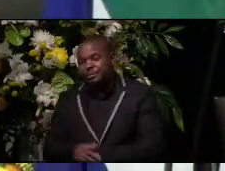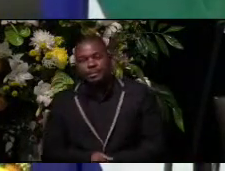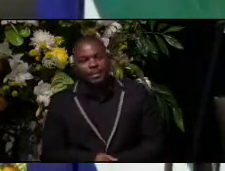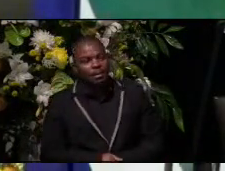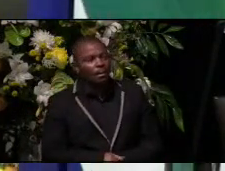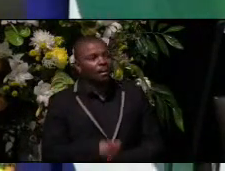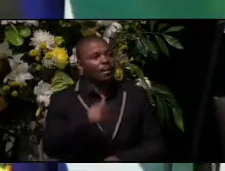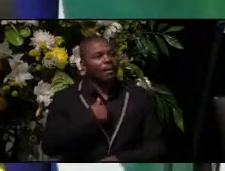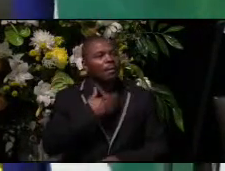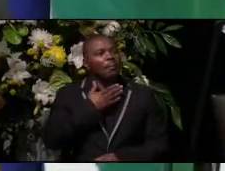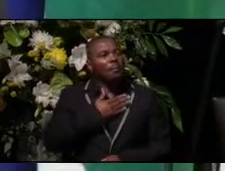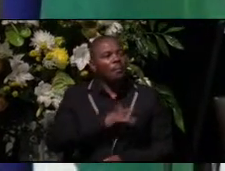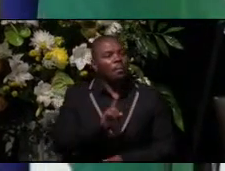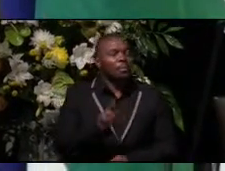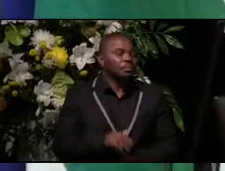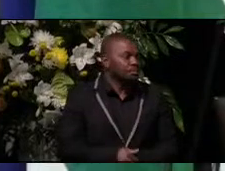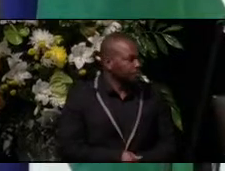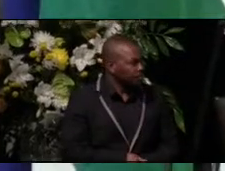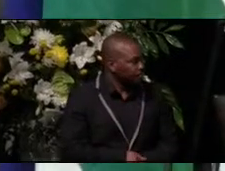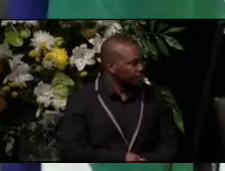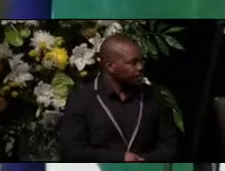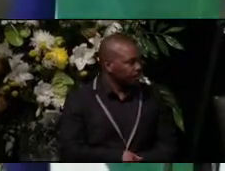I want to acknowledge